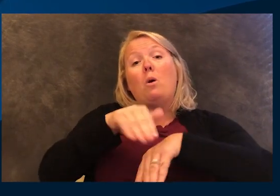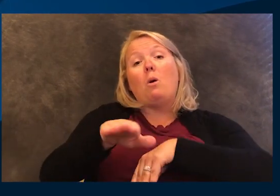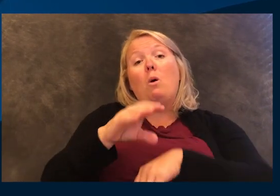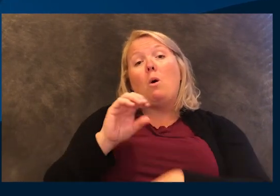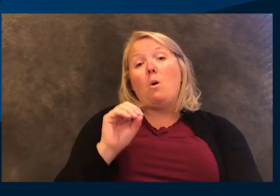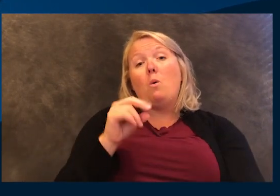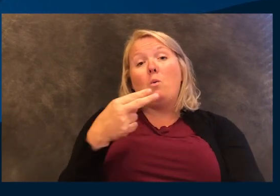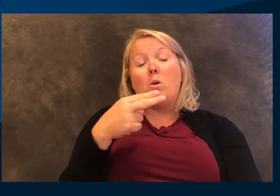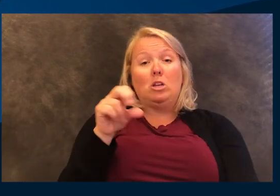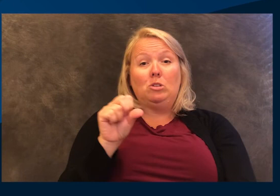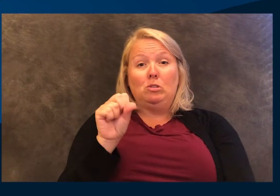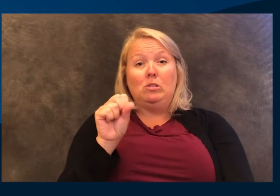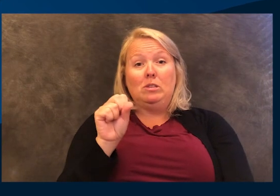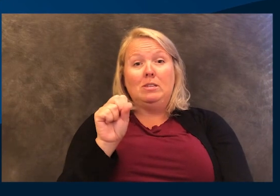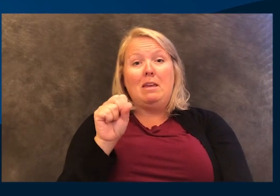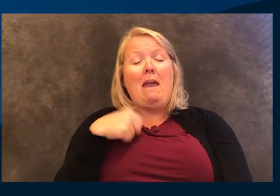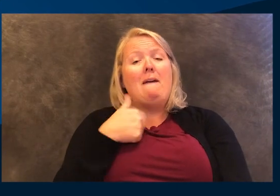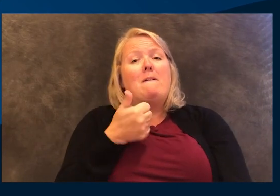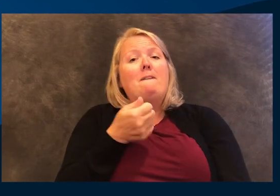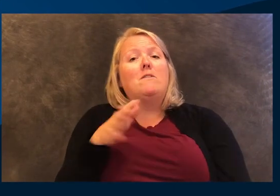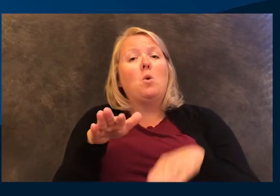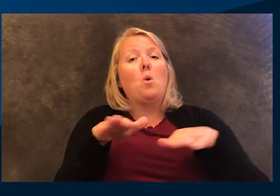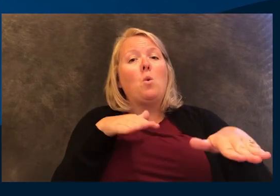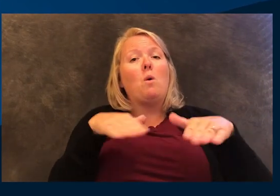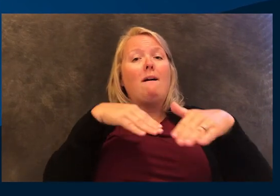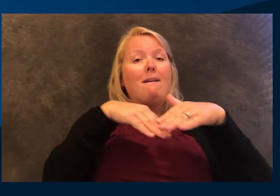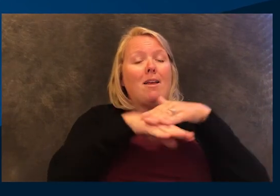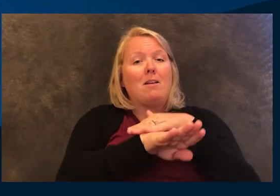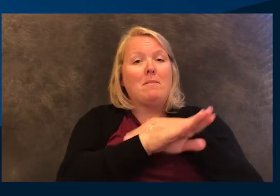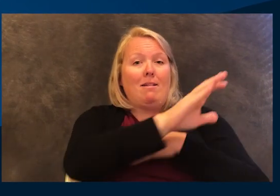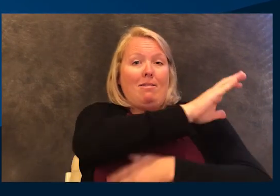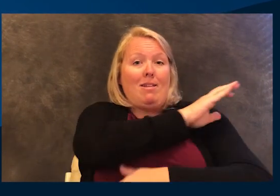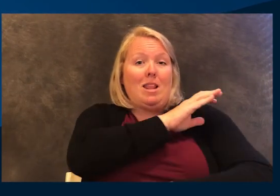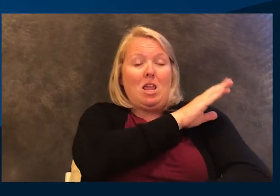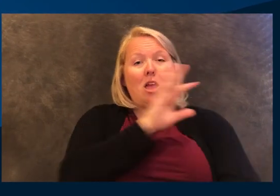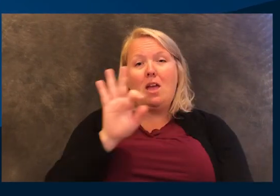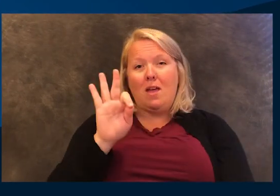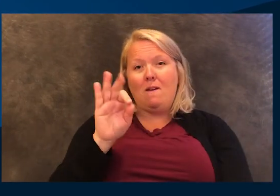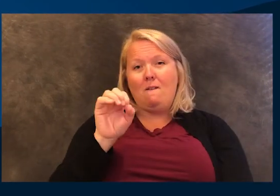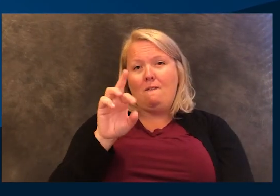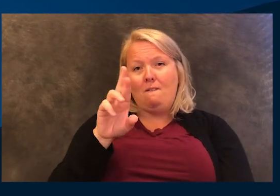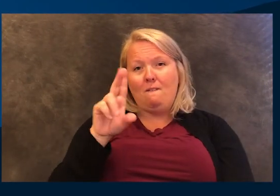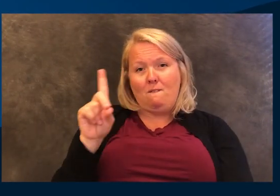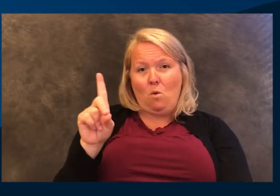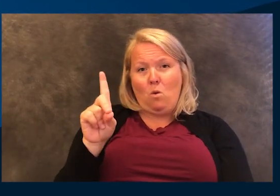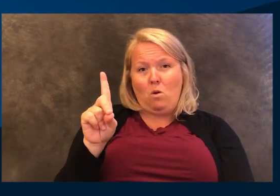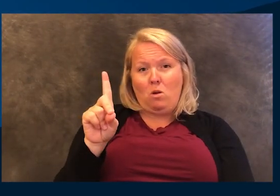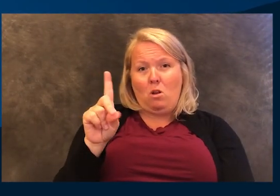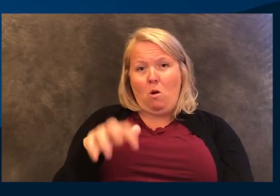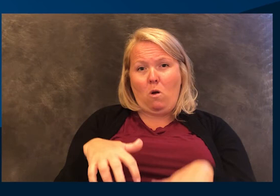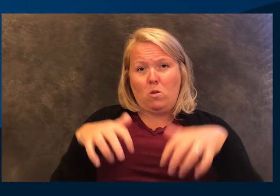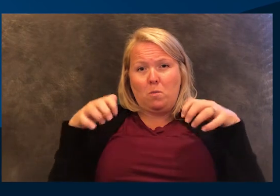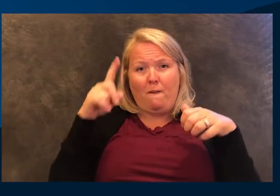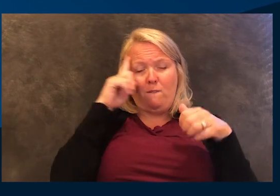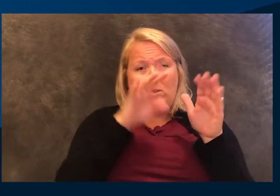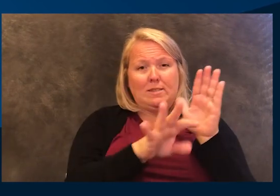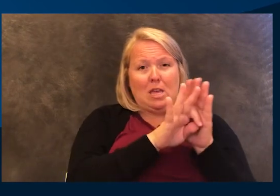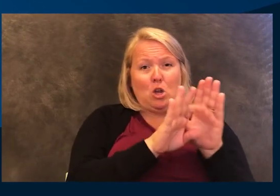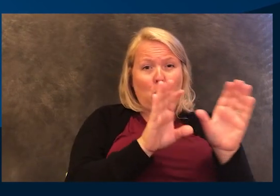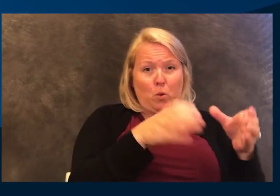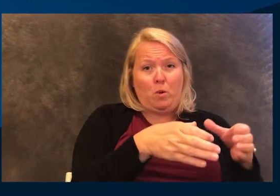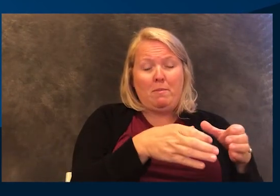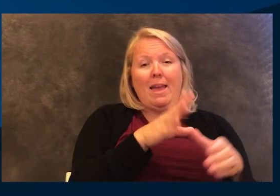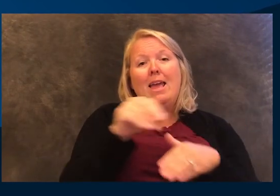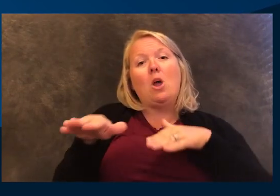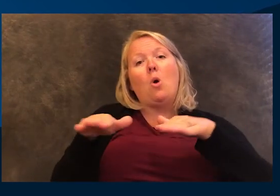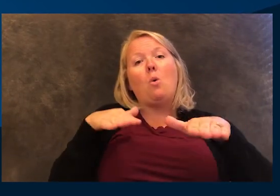walk-in clinics being piloted. One in Ford Auditorium for selected groups of employees, and a walk-in